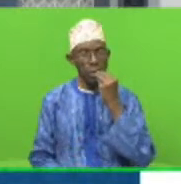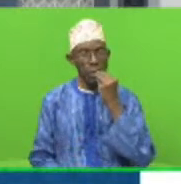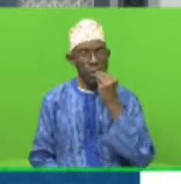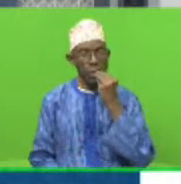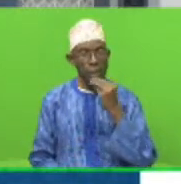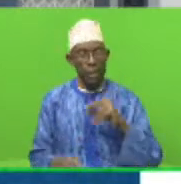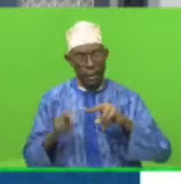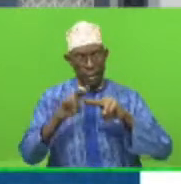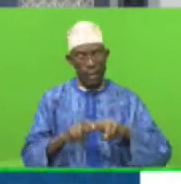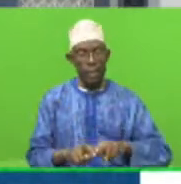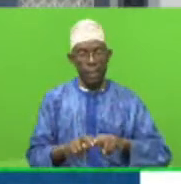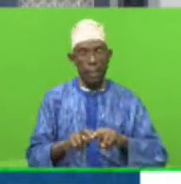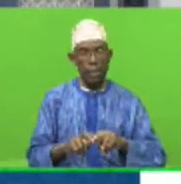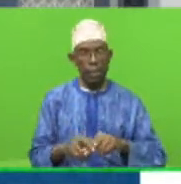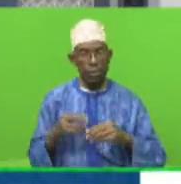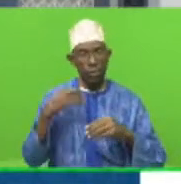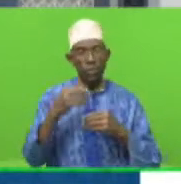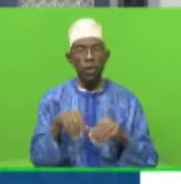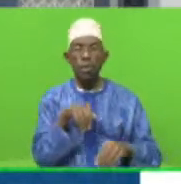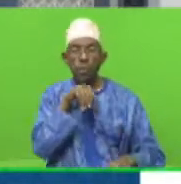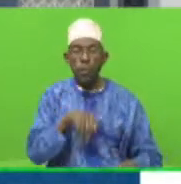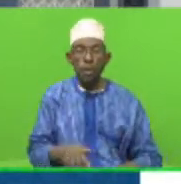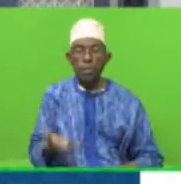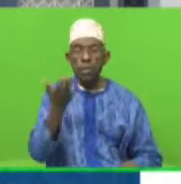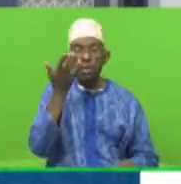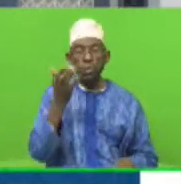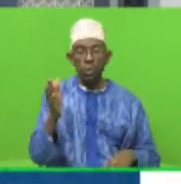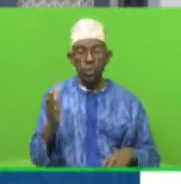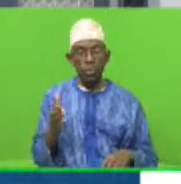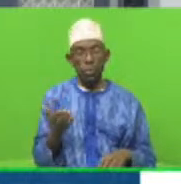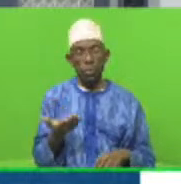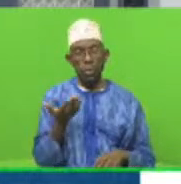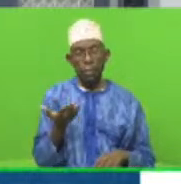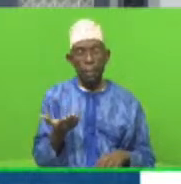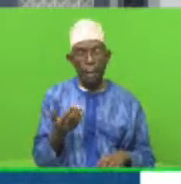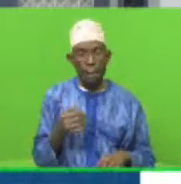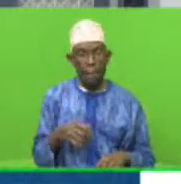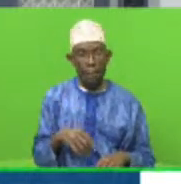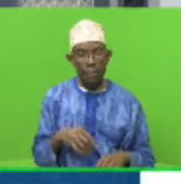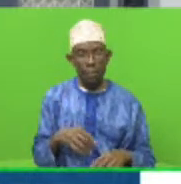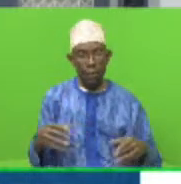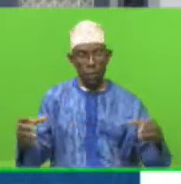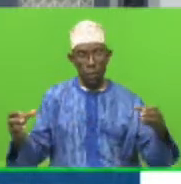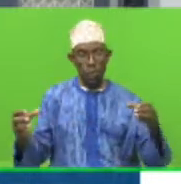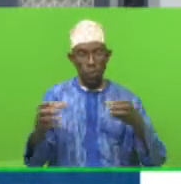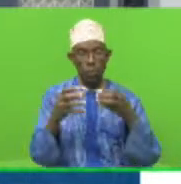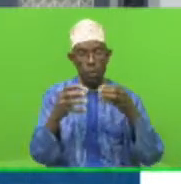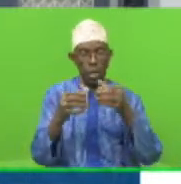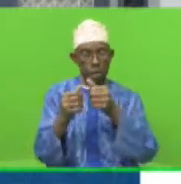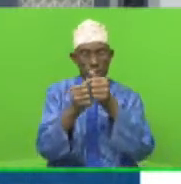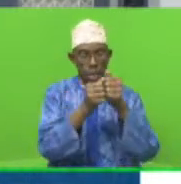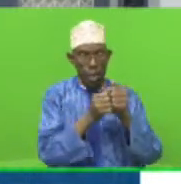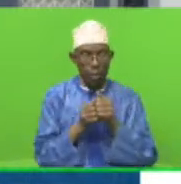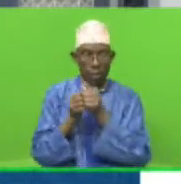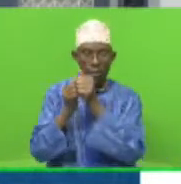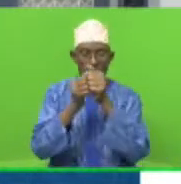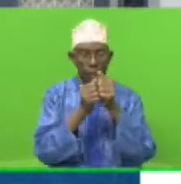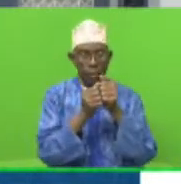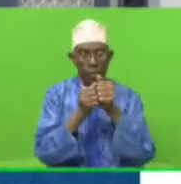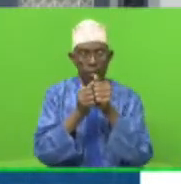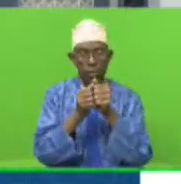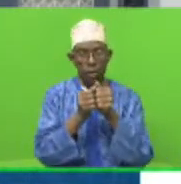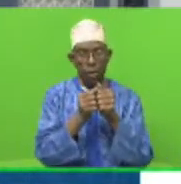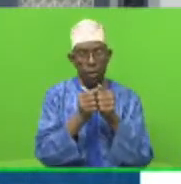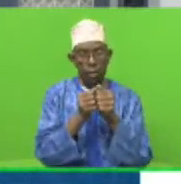You know, you're seated in front of the Prophet sallallahu alaihi wasallam, or, you know, in the congregation, you are in the assembly,